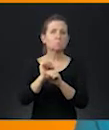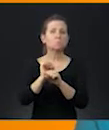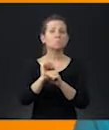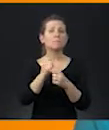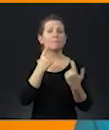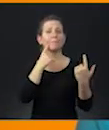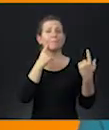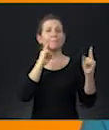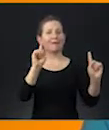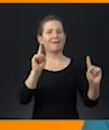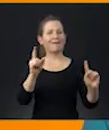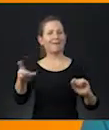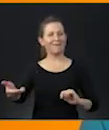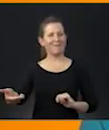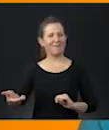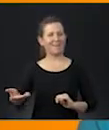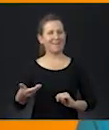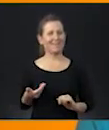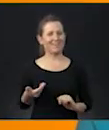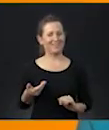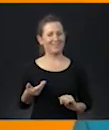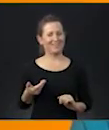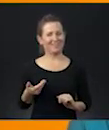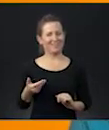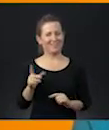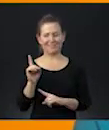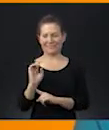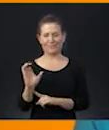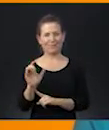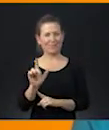I got hired on December 24th.